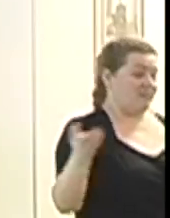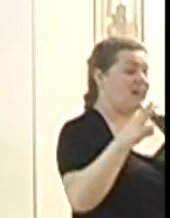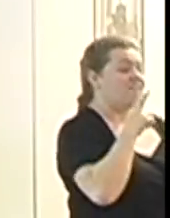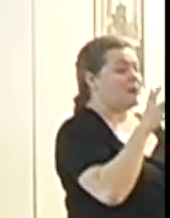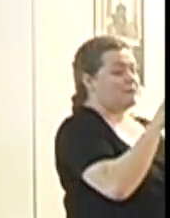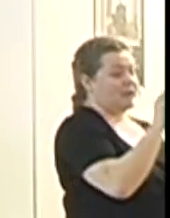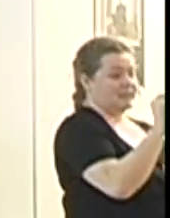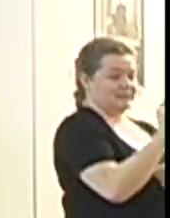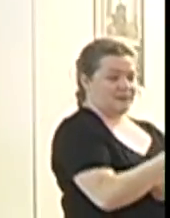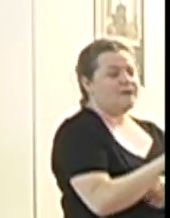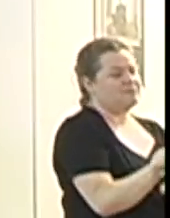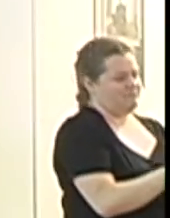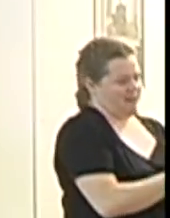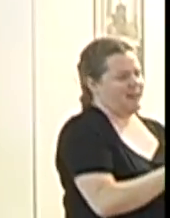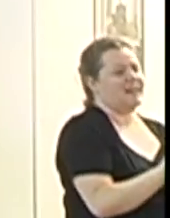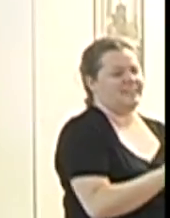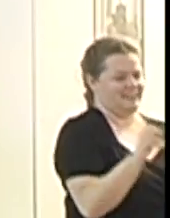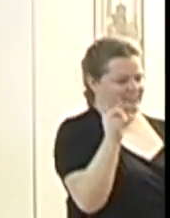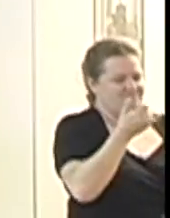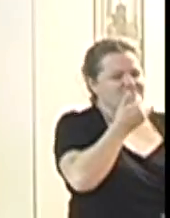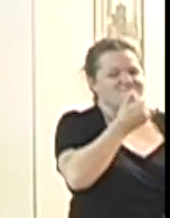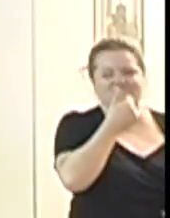Sign Language as well.